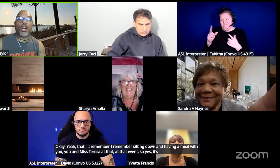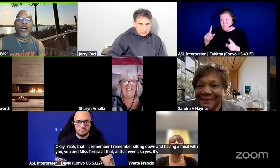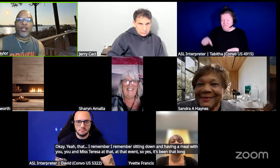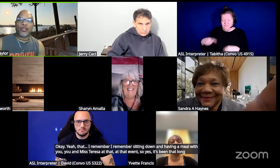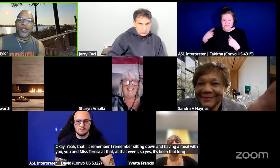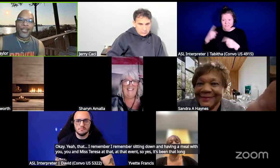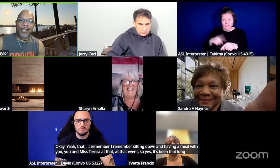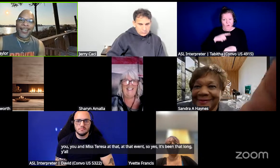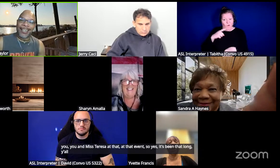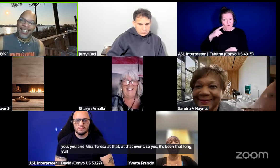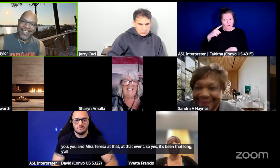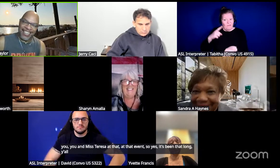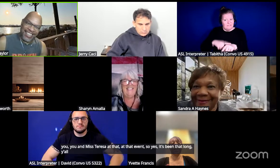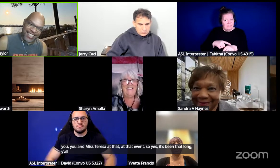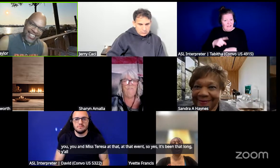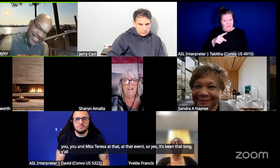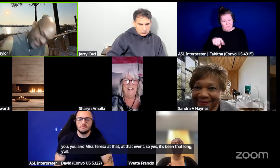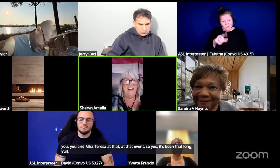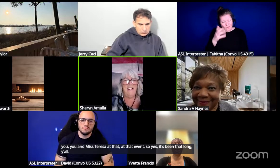long, y'all.